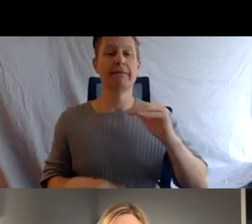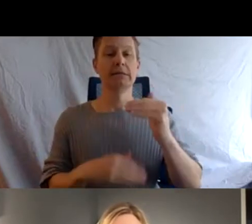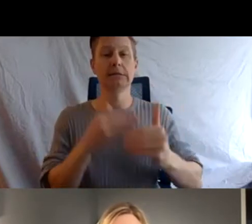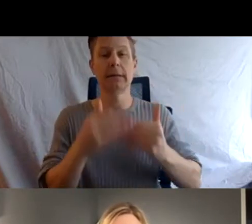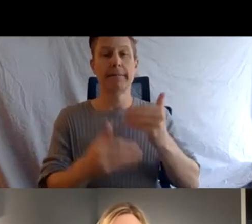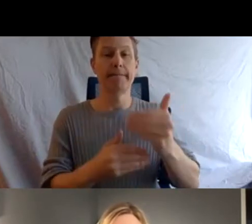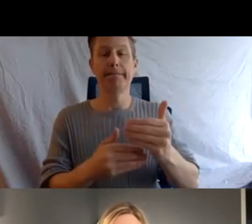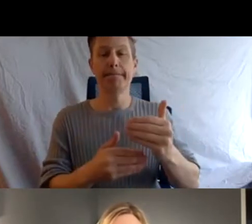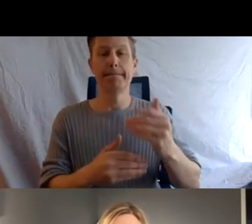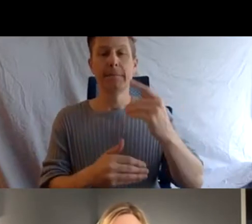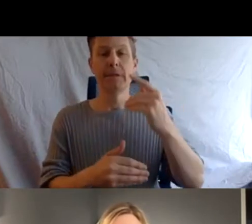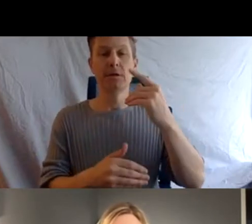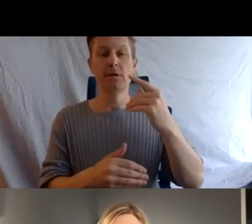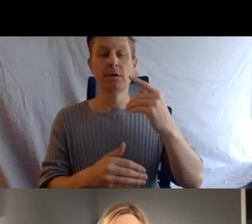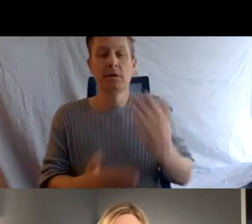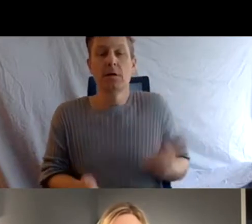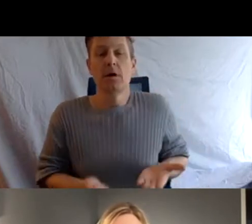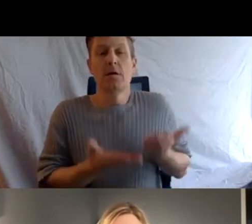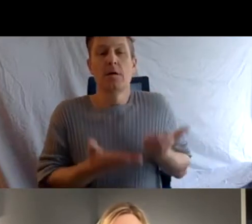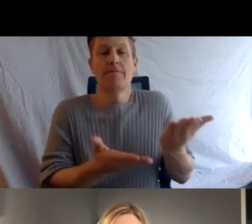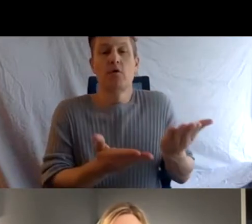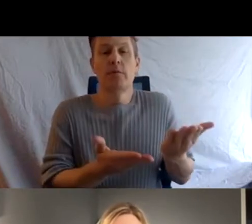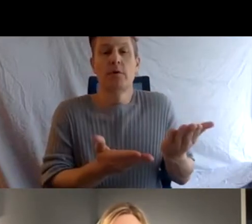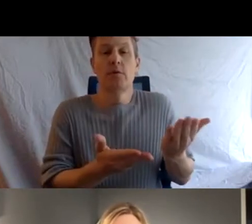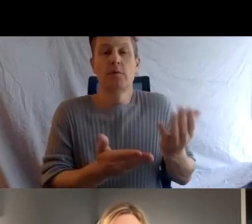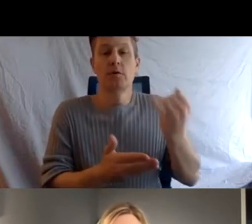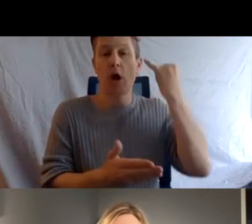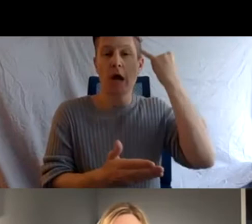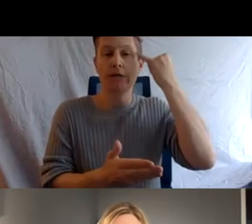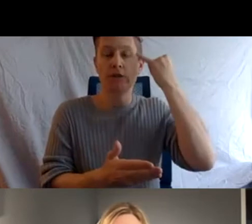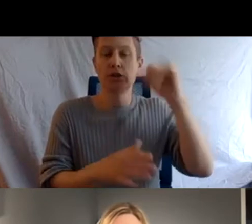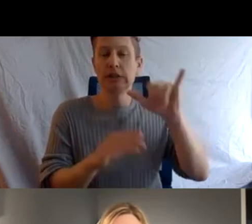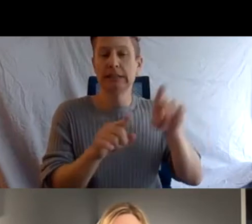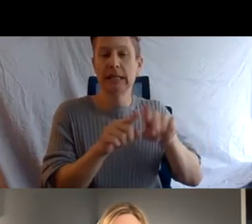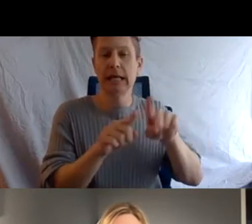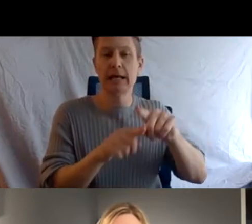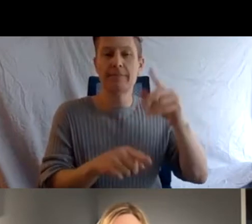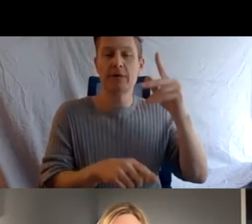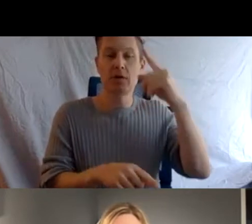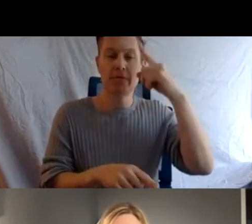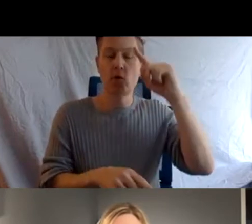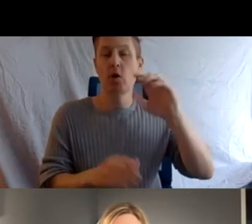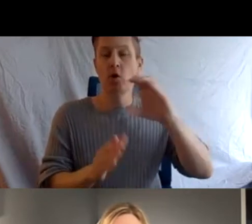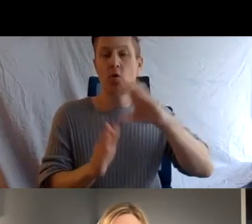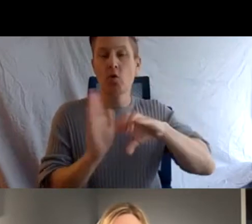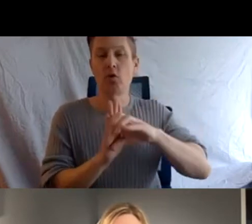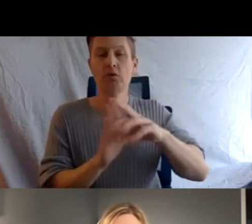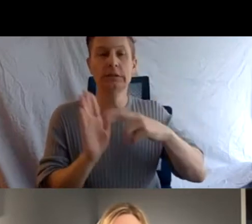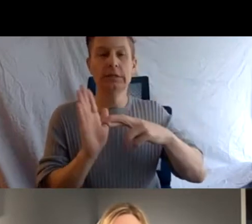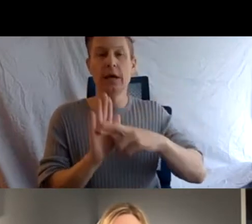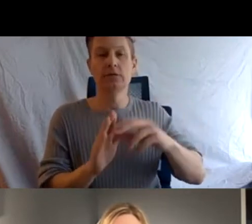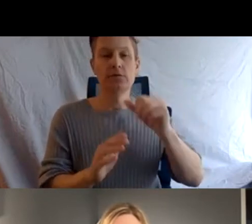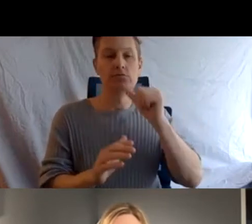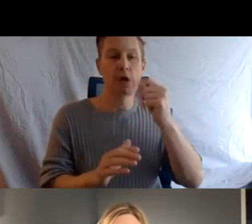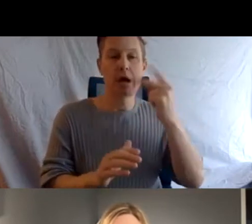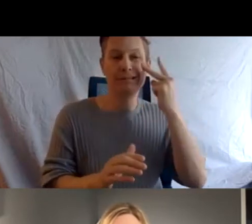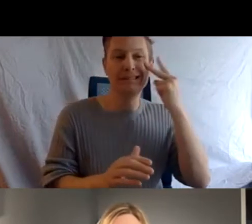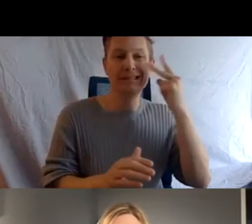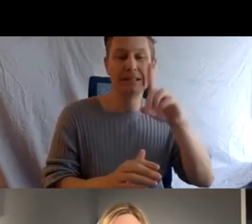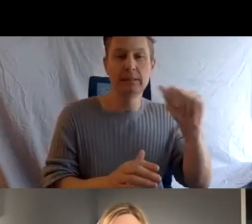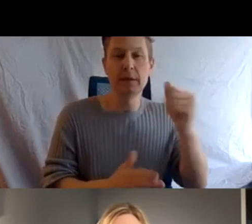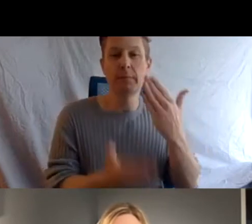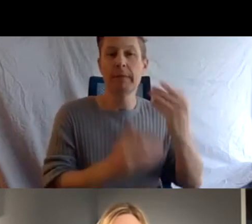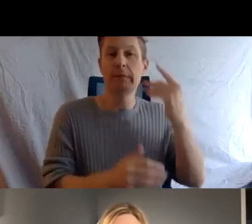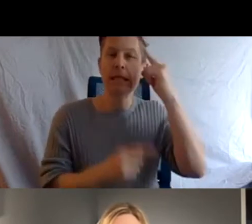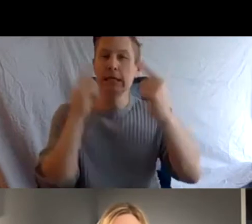the same ideology regarding roles and characters that have non-visible disabilities. So maybe in regards to something that you may be thinking